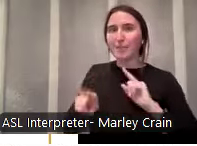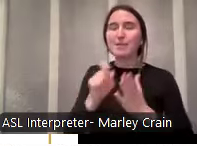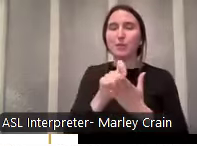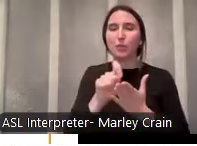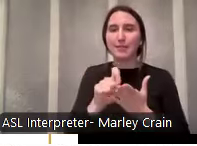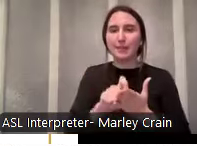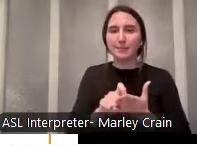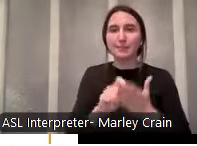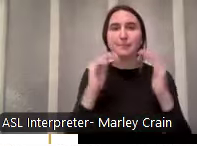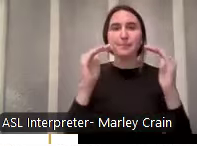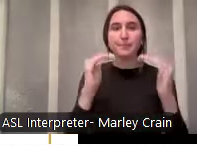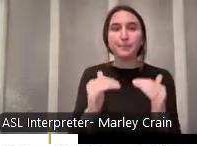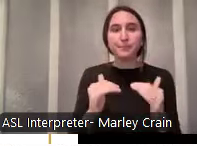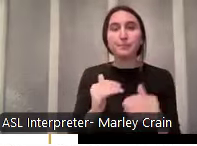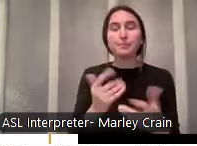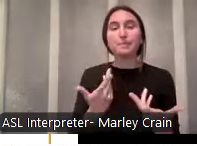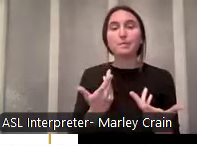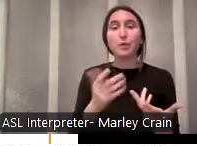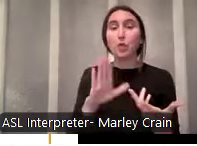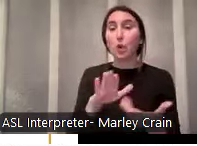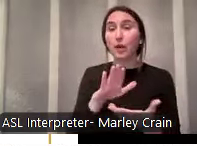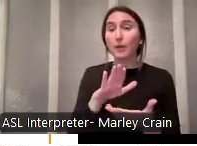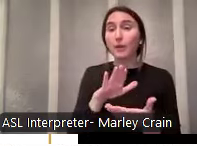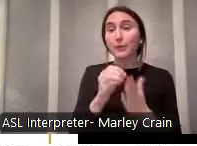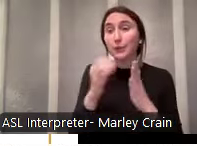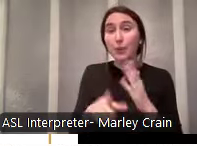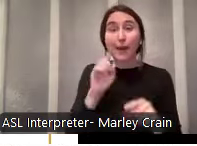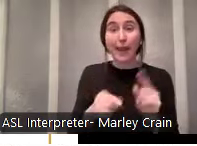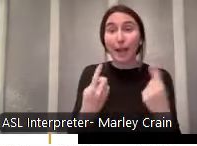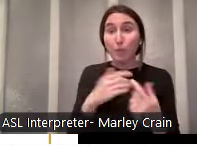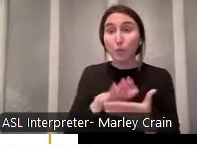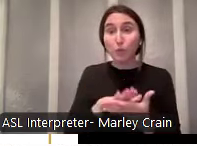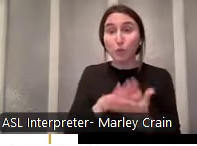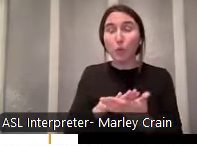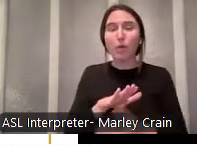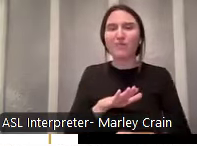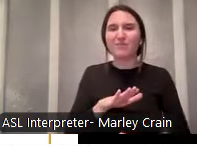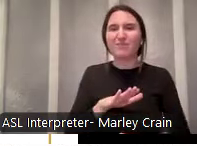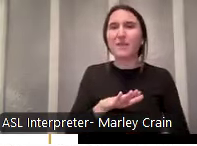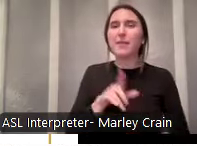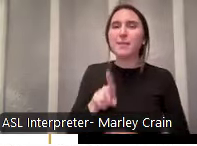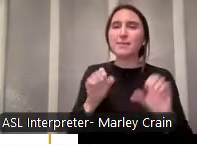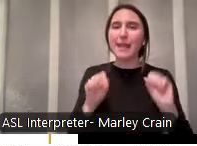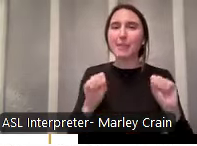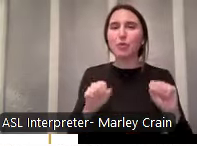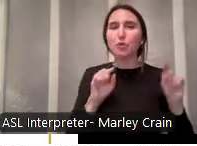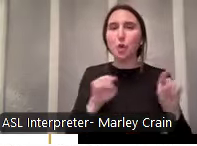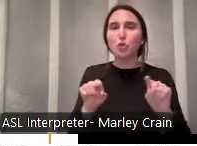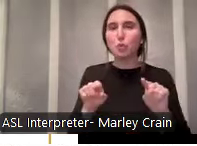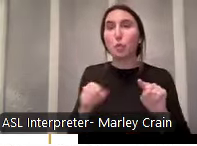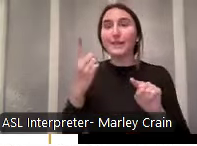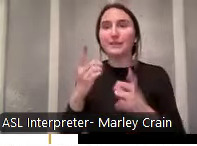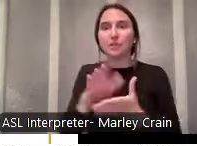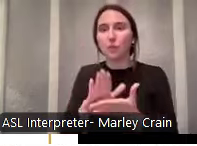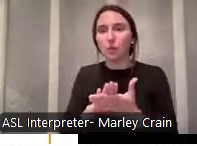a school. Principal suspensions, you have a right to ask for a conference where they'll talk to you about the situation and you